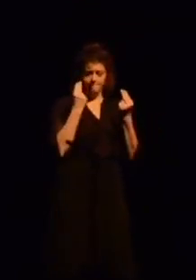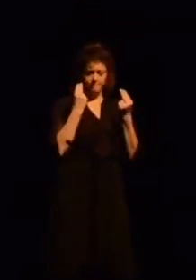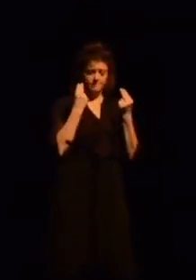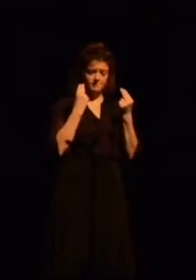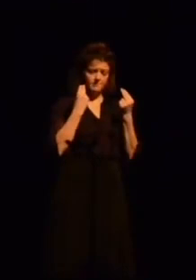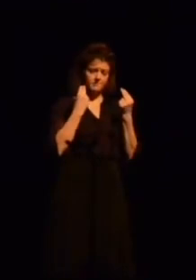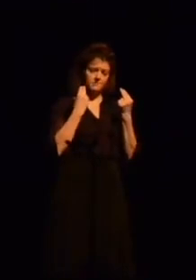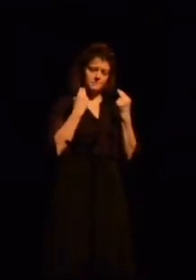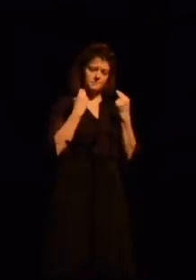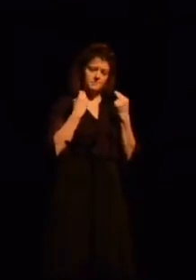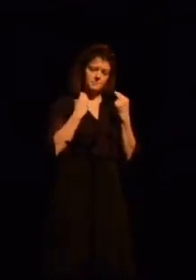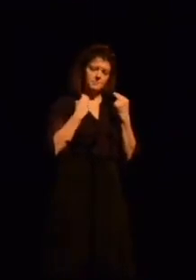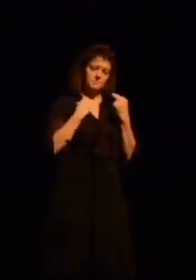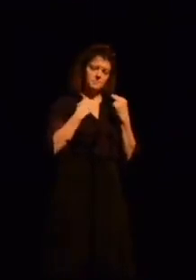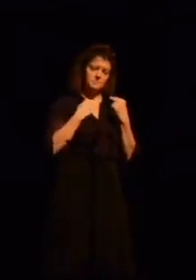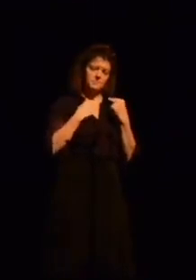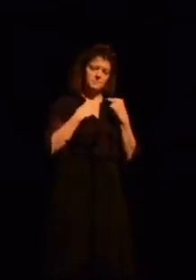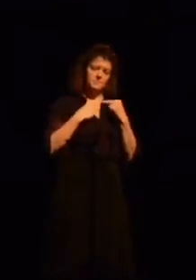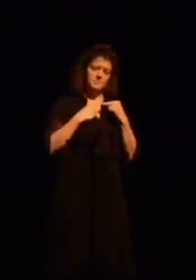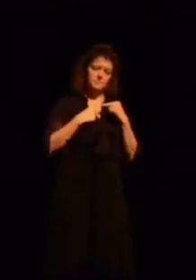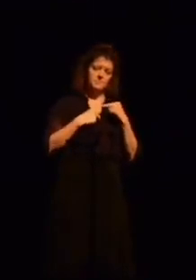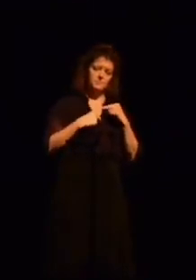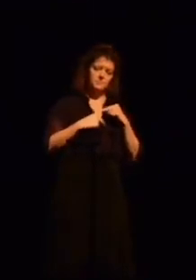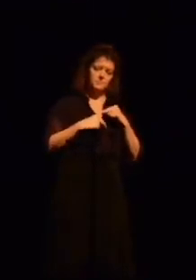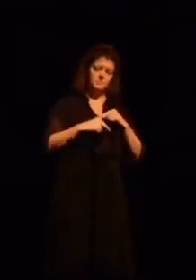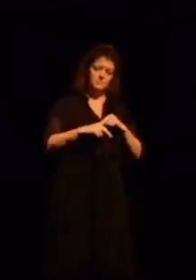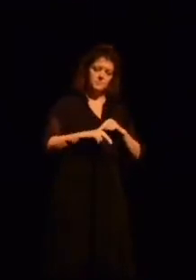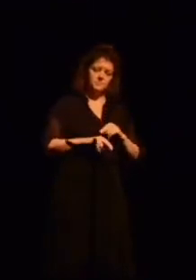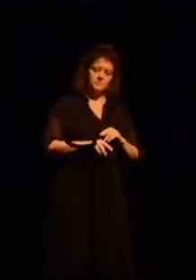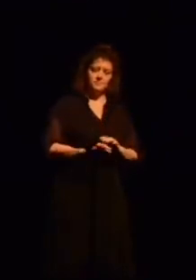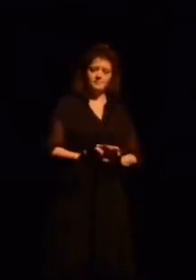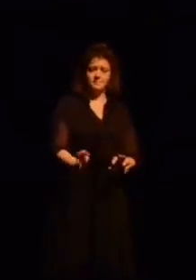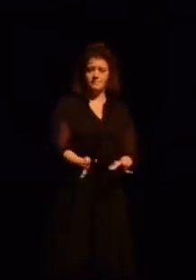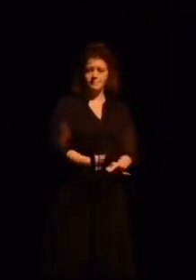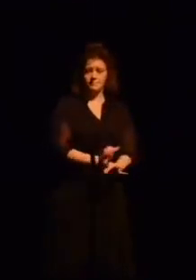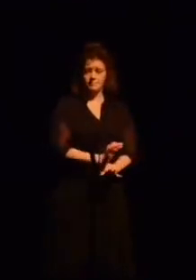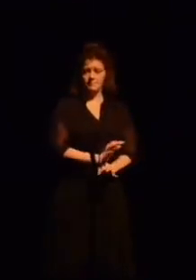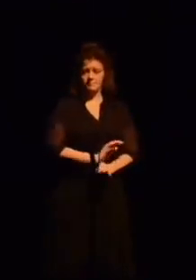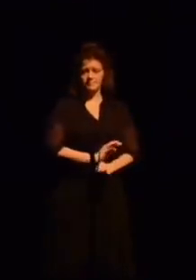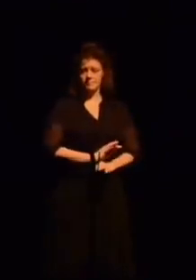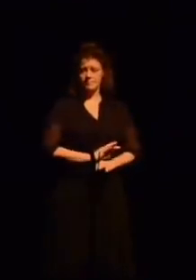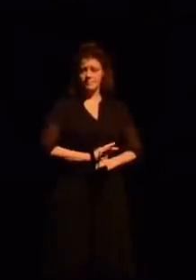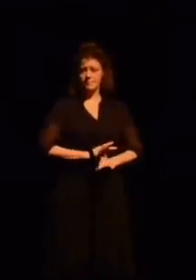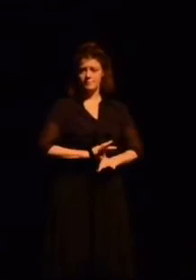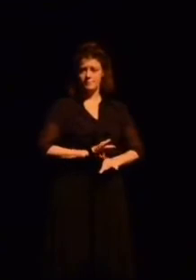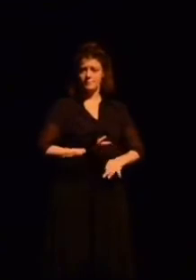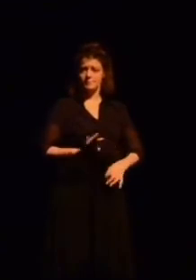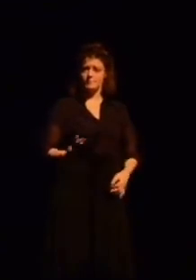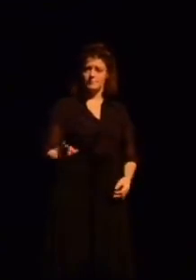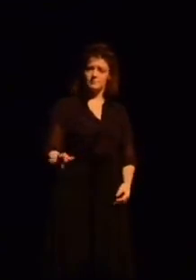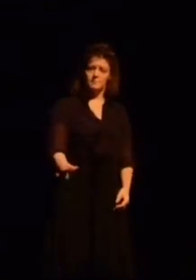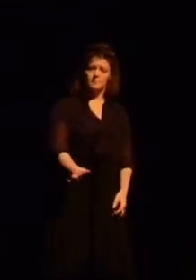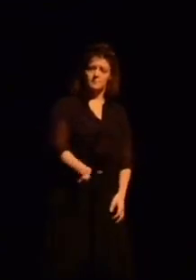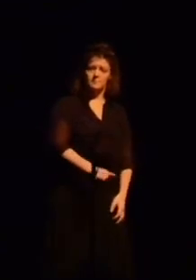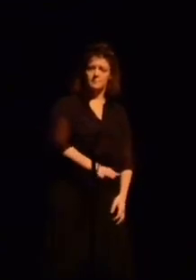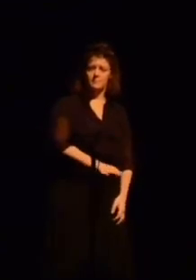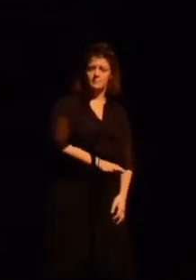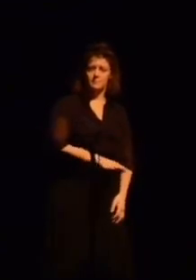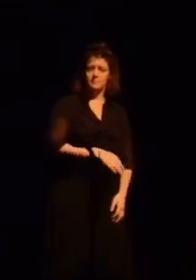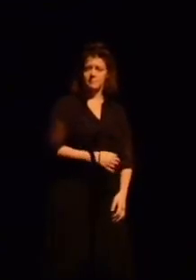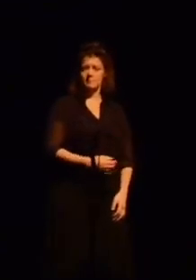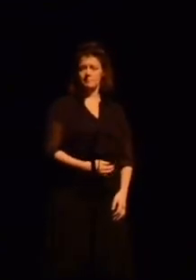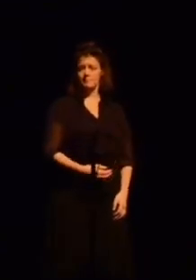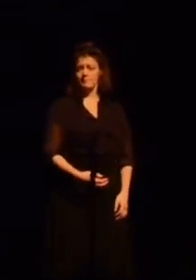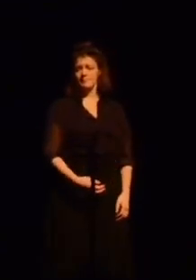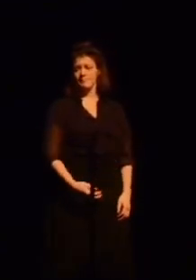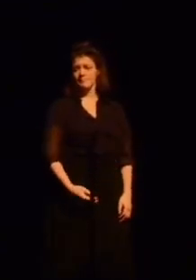The dark purple cello sparkles with glitter under faint blue lights. It has a traditional wide base and shoulders, but is sucked in tight at the waist, like